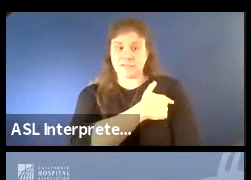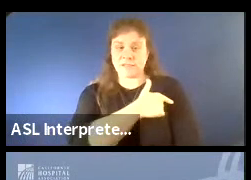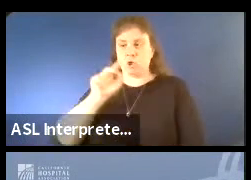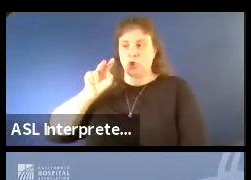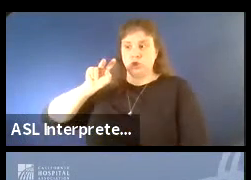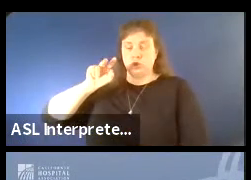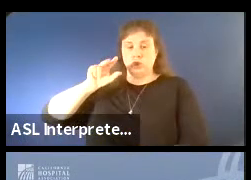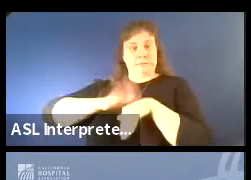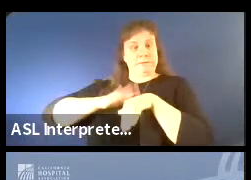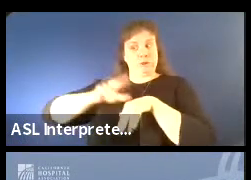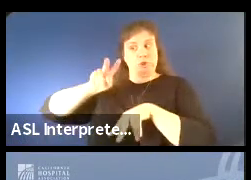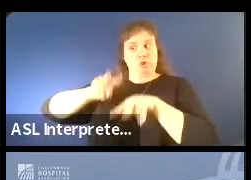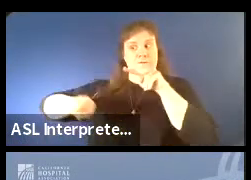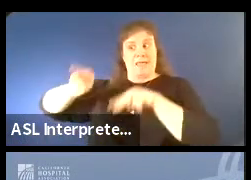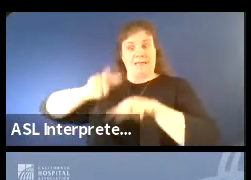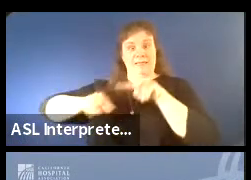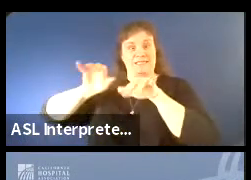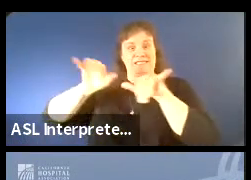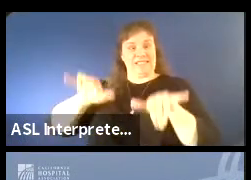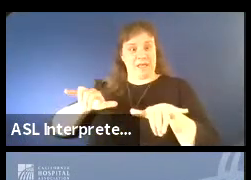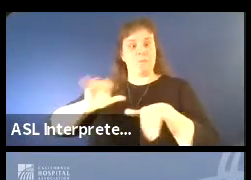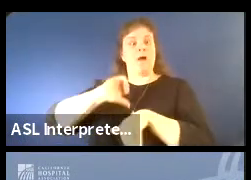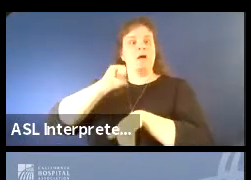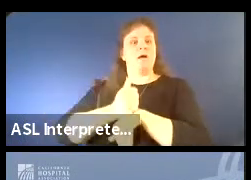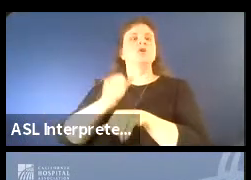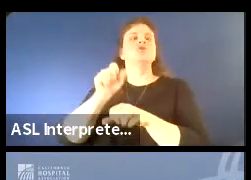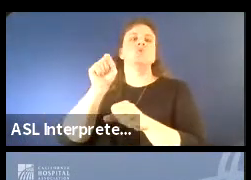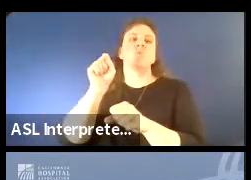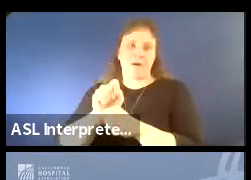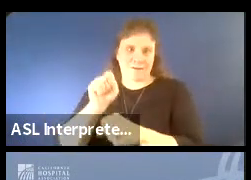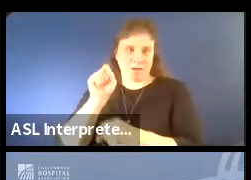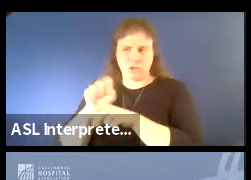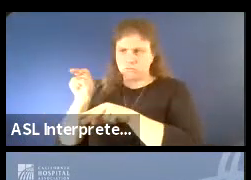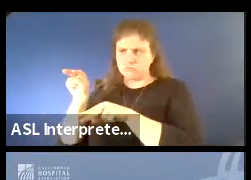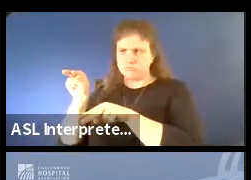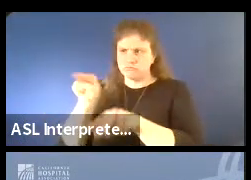system was designed to work. And